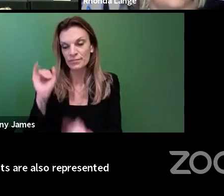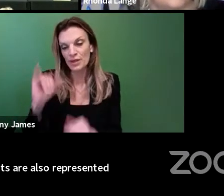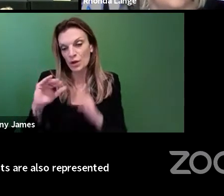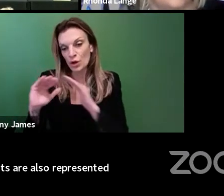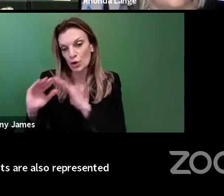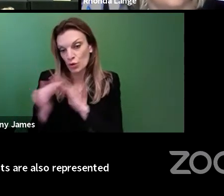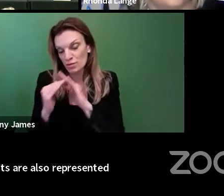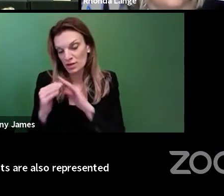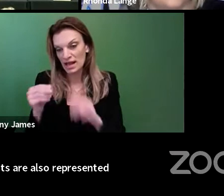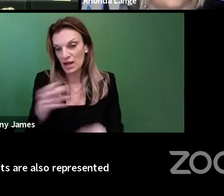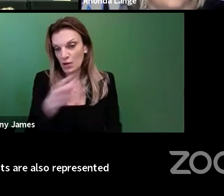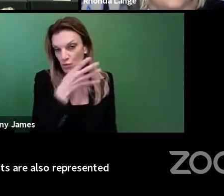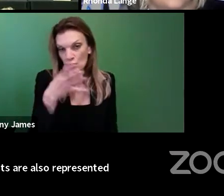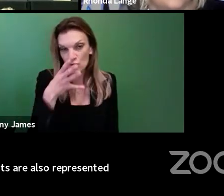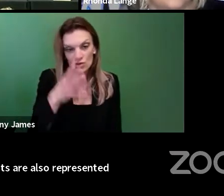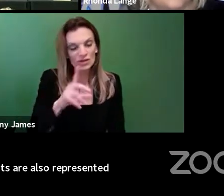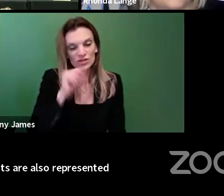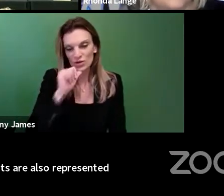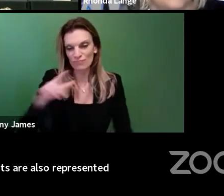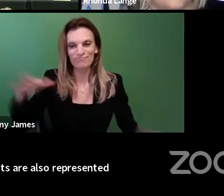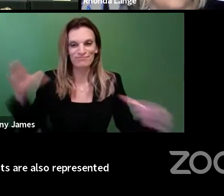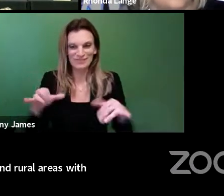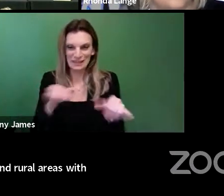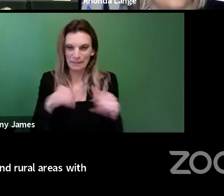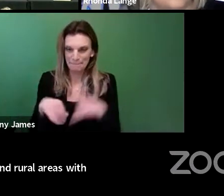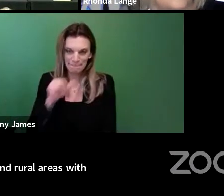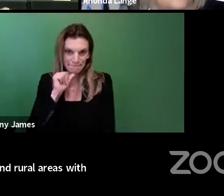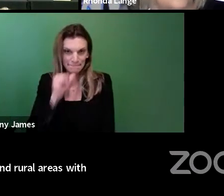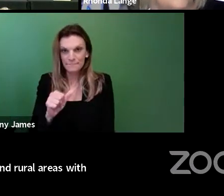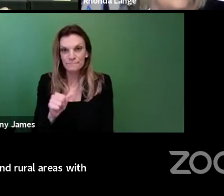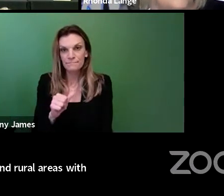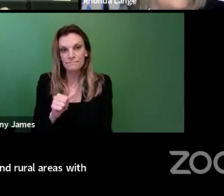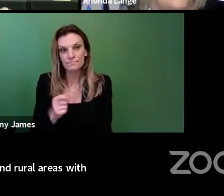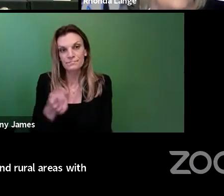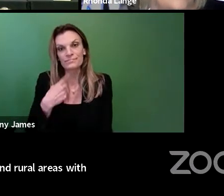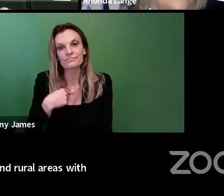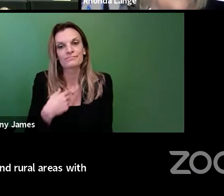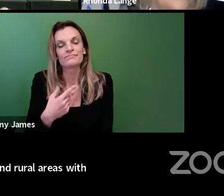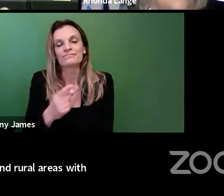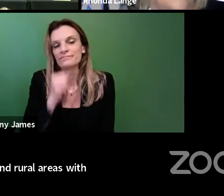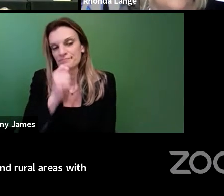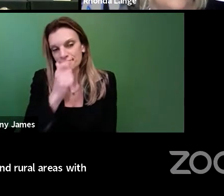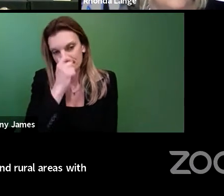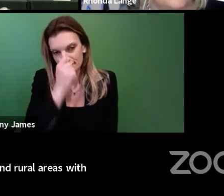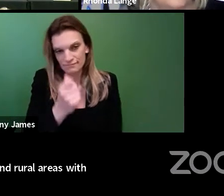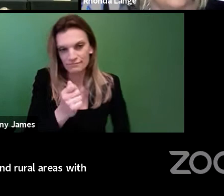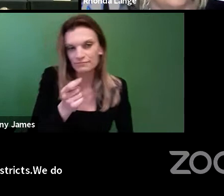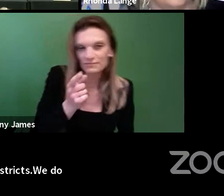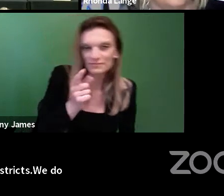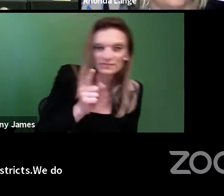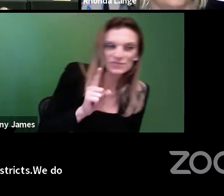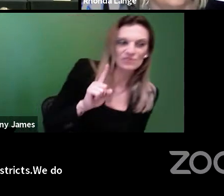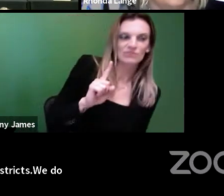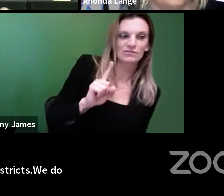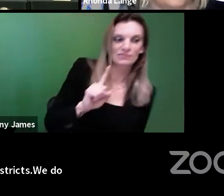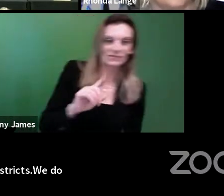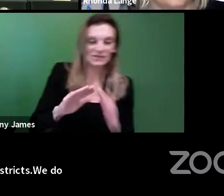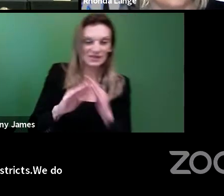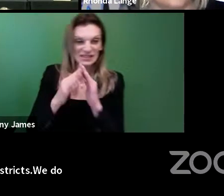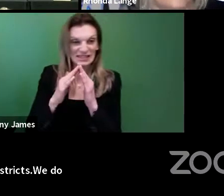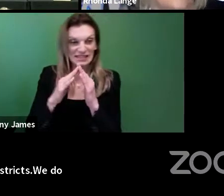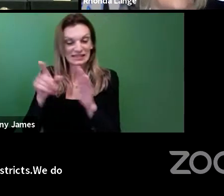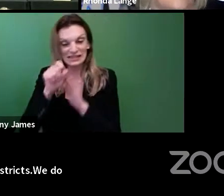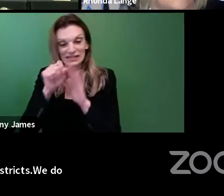rural areas with the same state house districts. We do not want to see cities split between both our